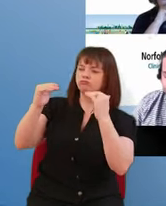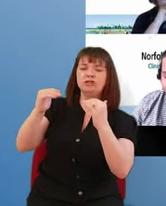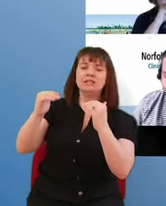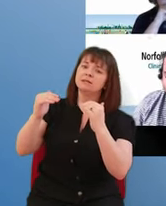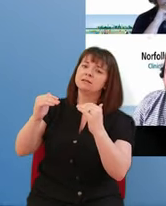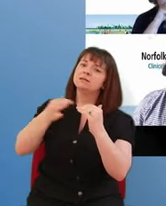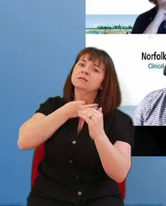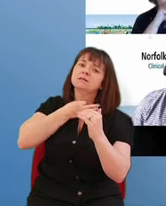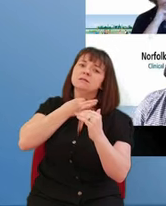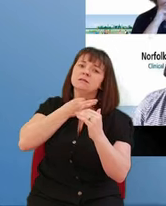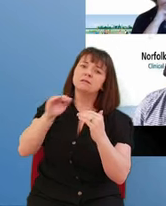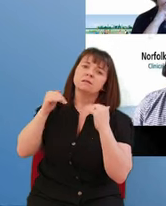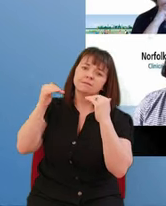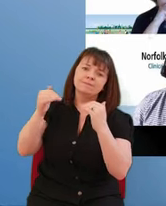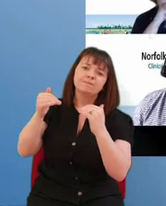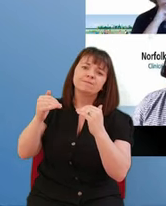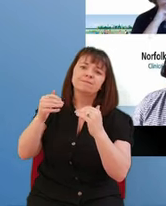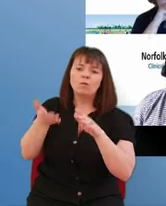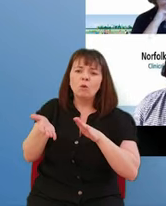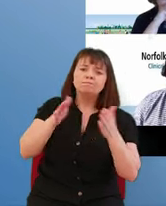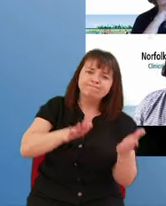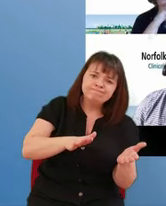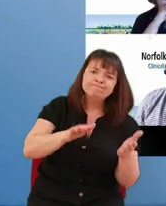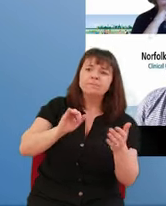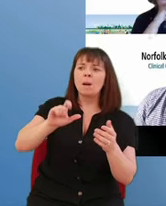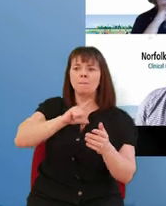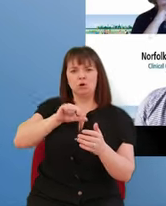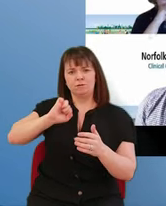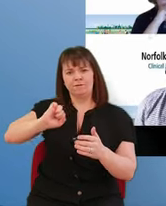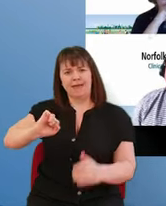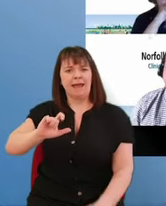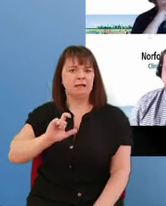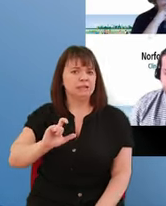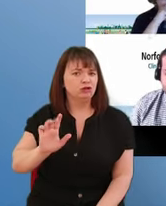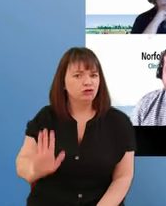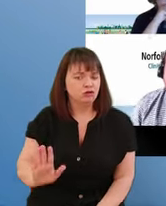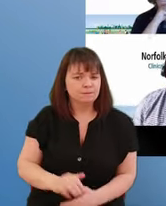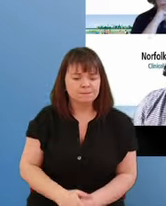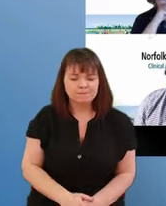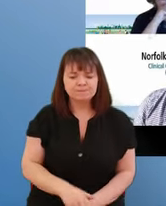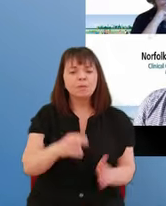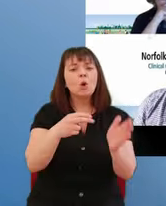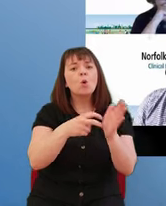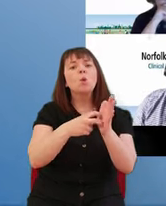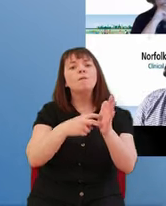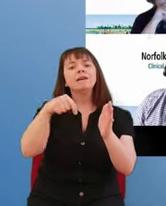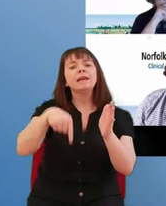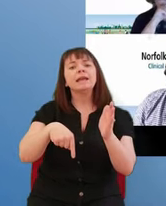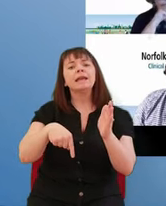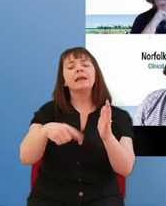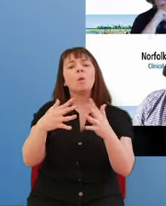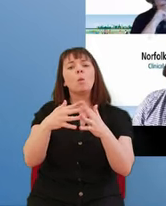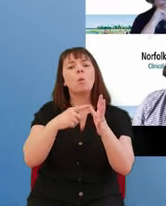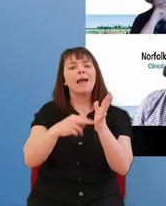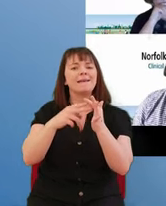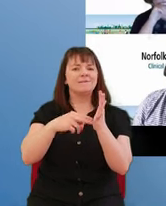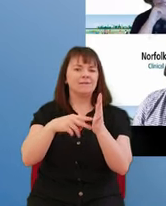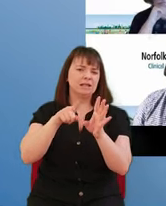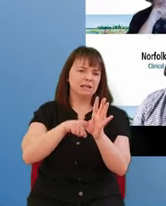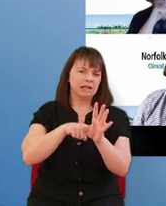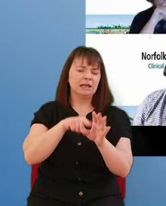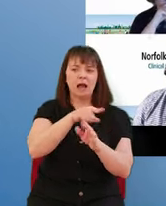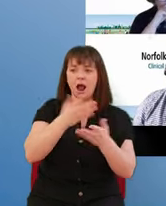was 28.1%, and this is measured by 6 core metrics that NHS England measures. But as a